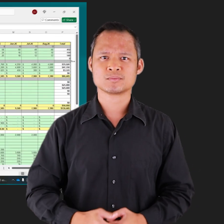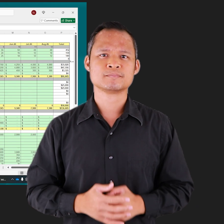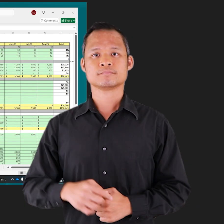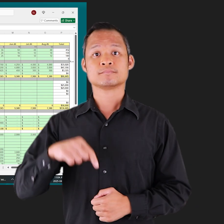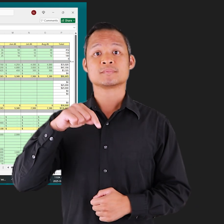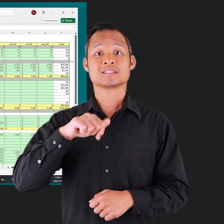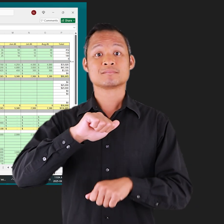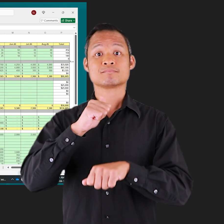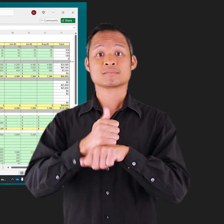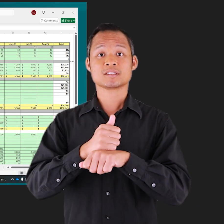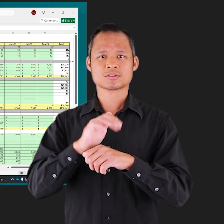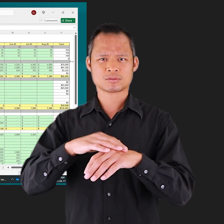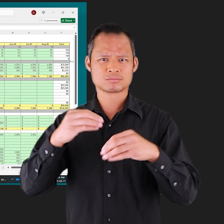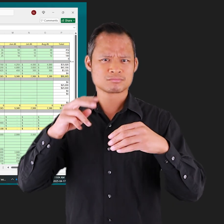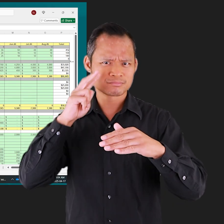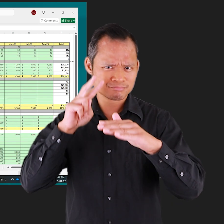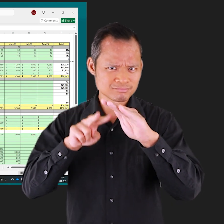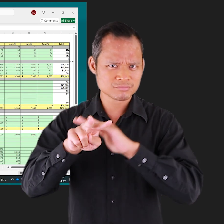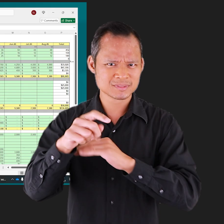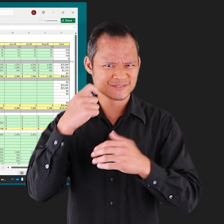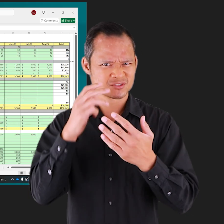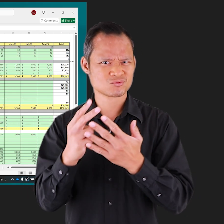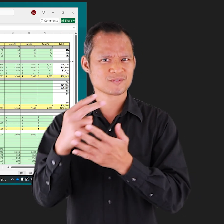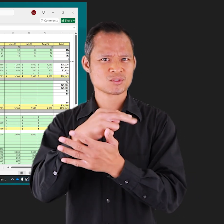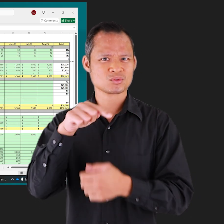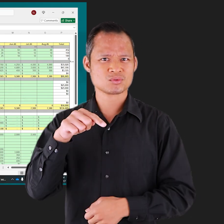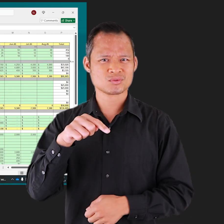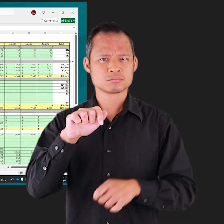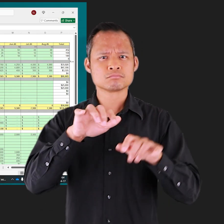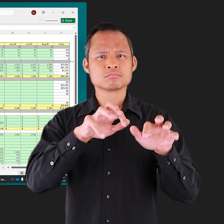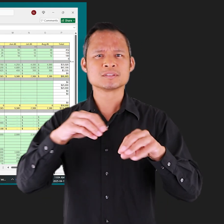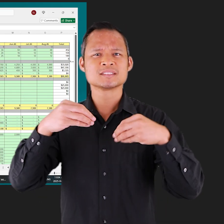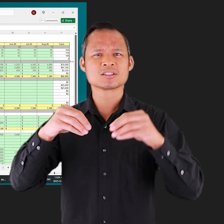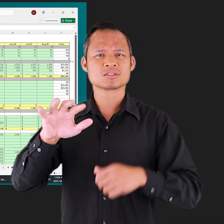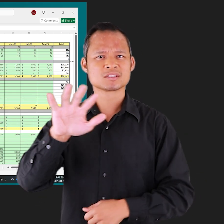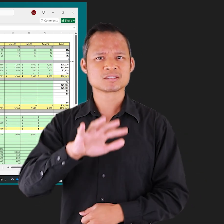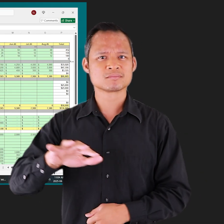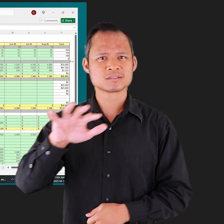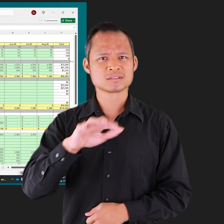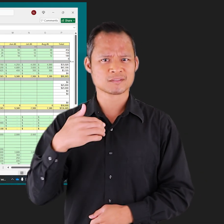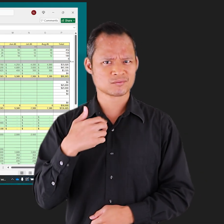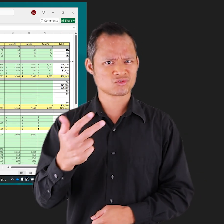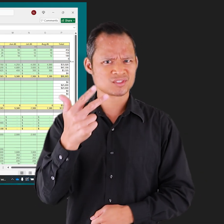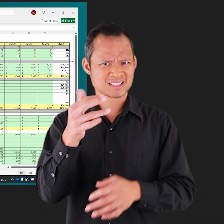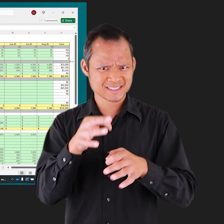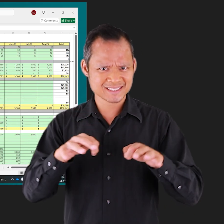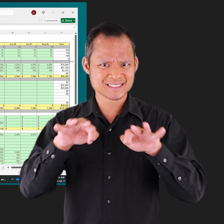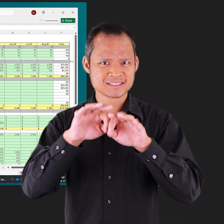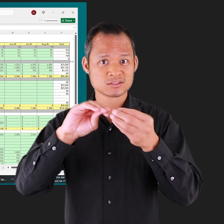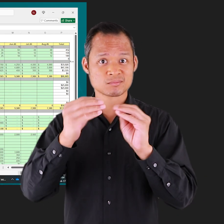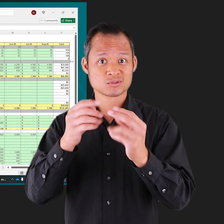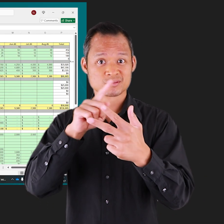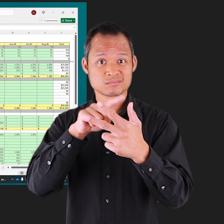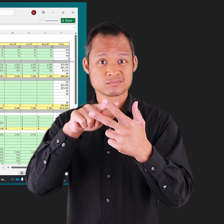Based on the sales forecast assumptions we just went through, you would fill in the sales assumptions. They have 3 key units of sale: